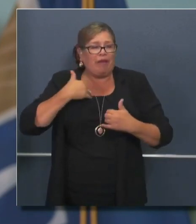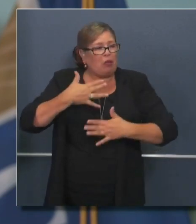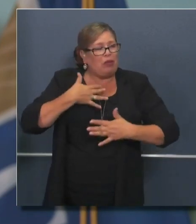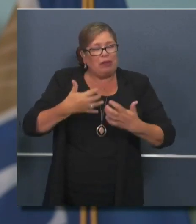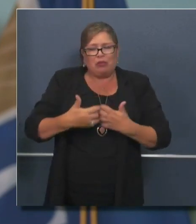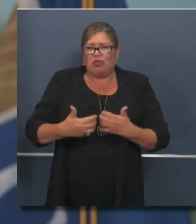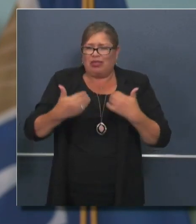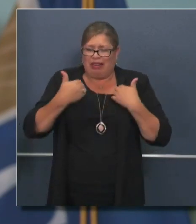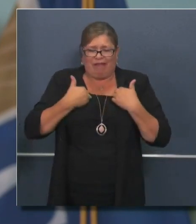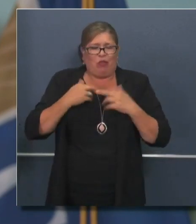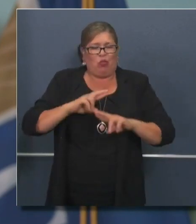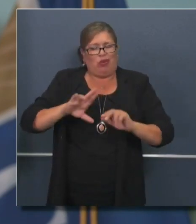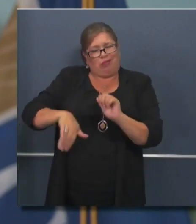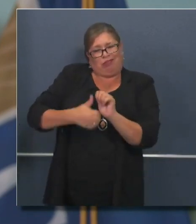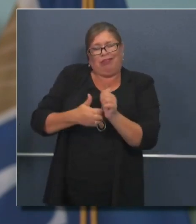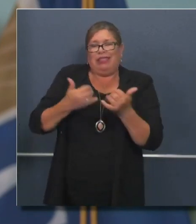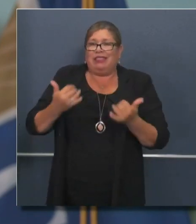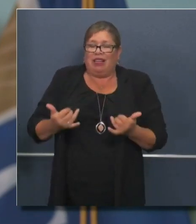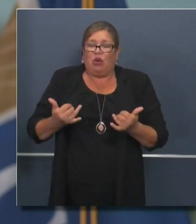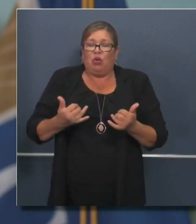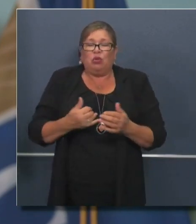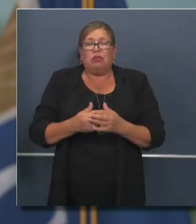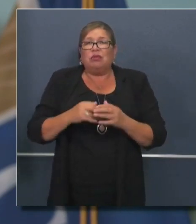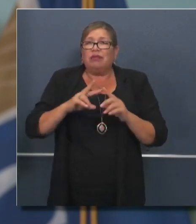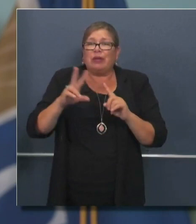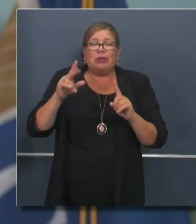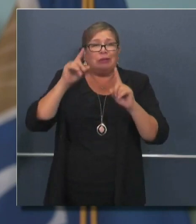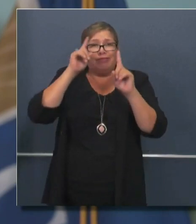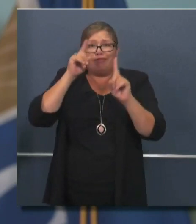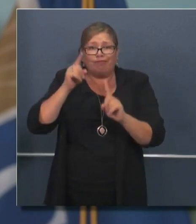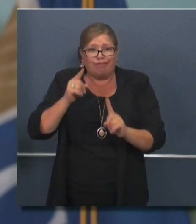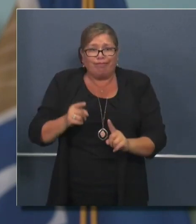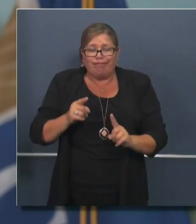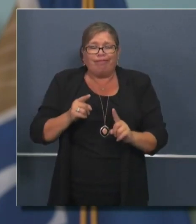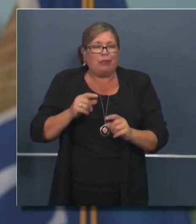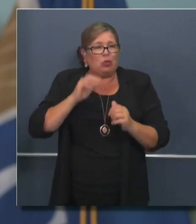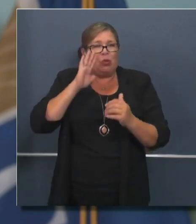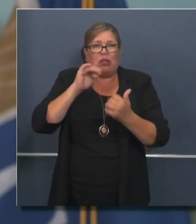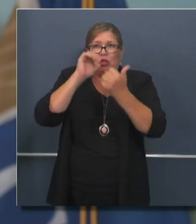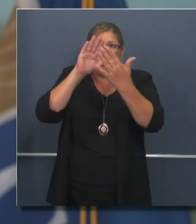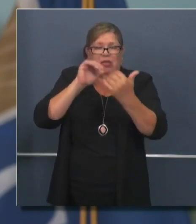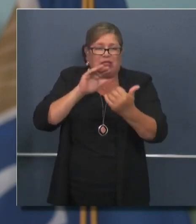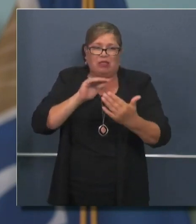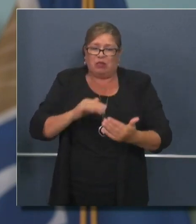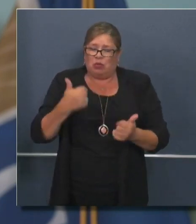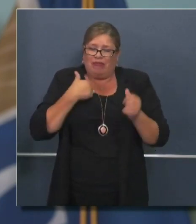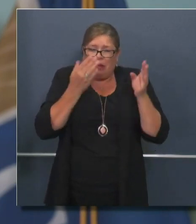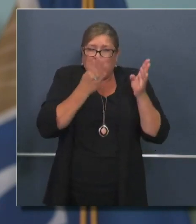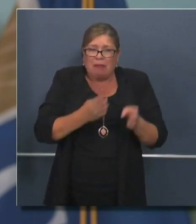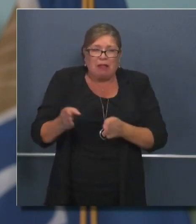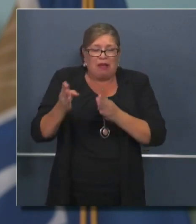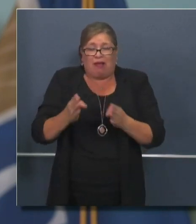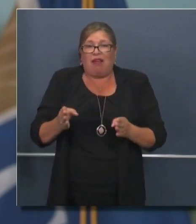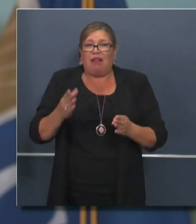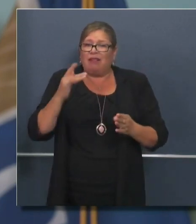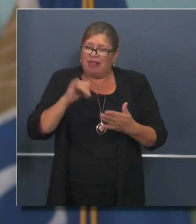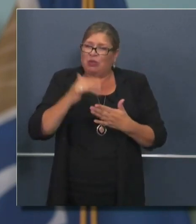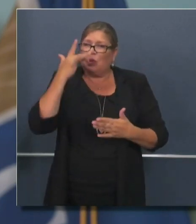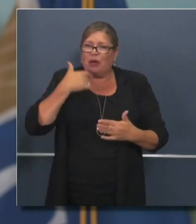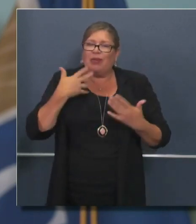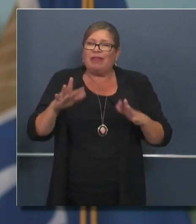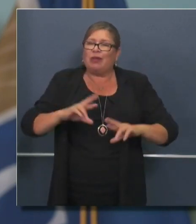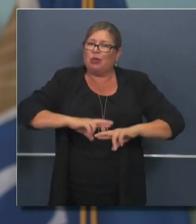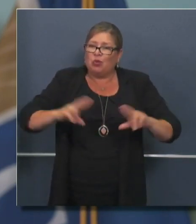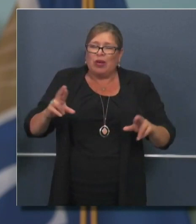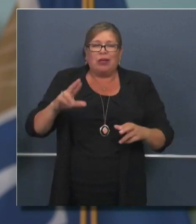a targeted way and in the aggregate as a state that has worked for months to procure more PPE, to get